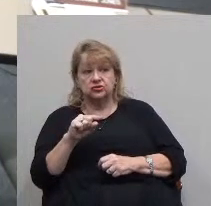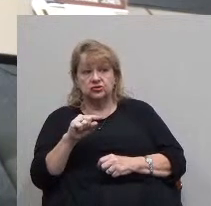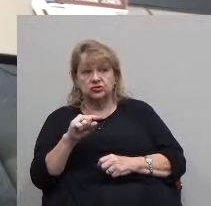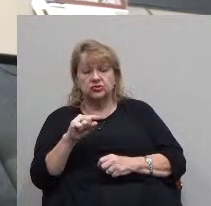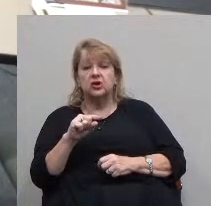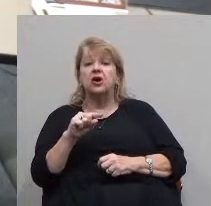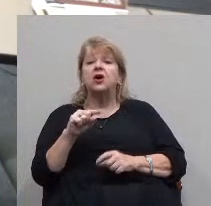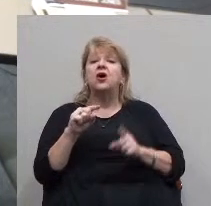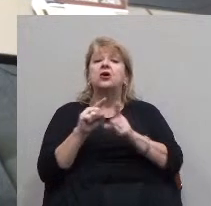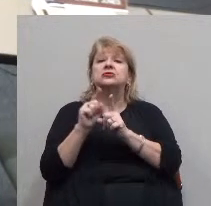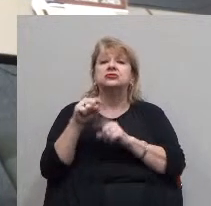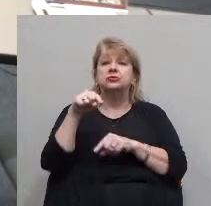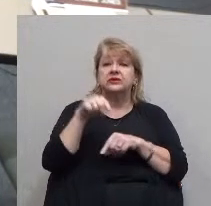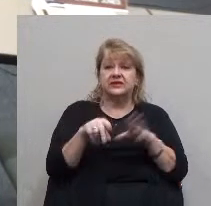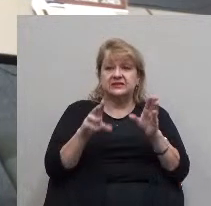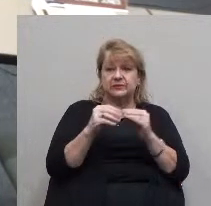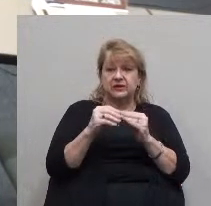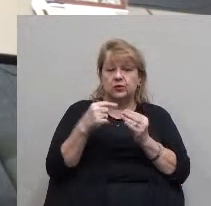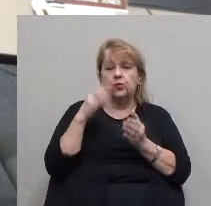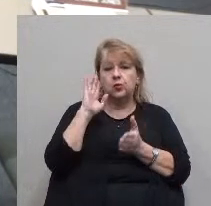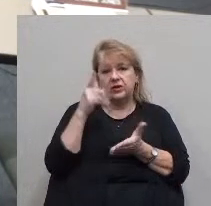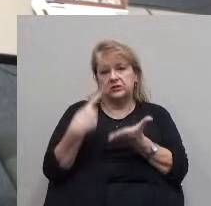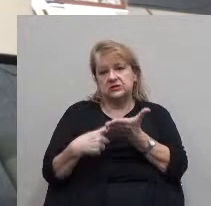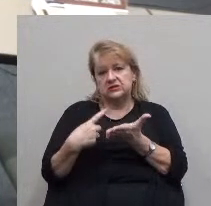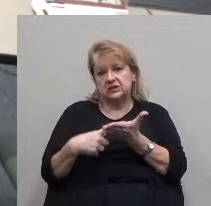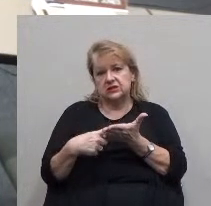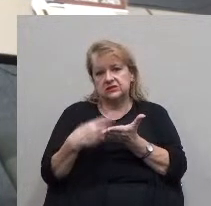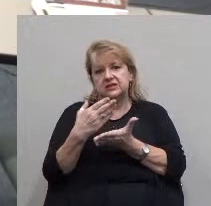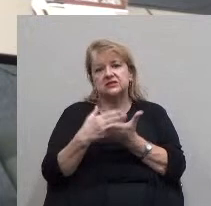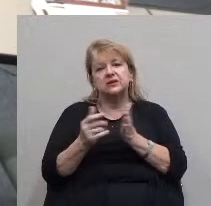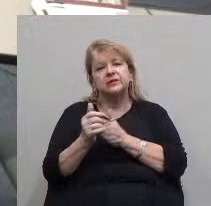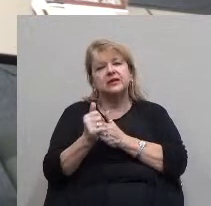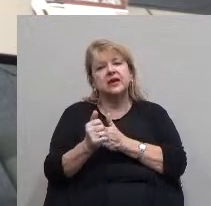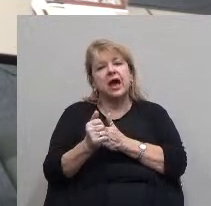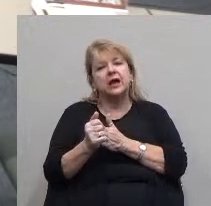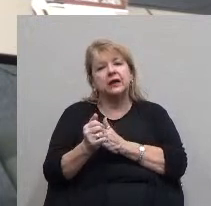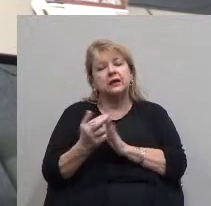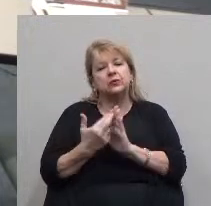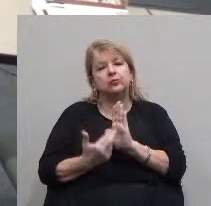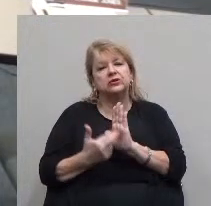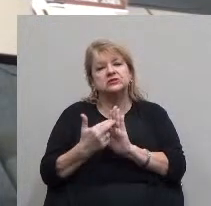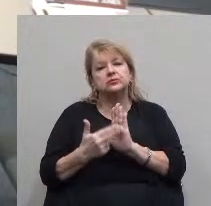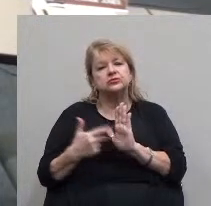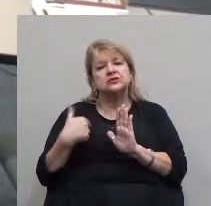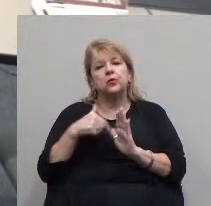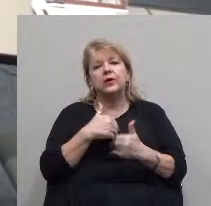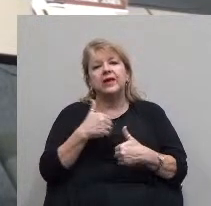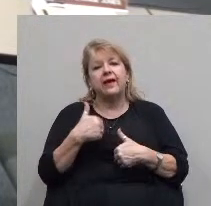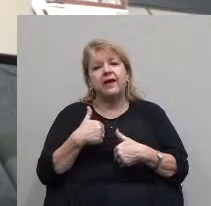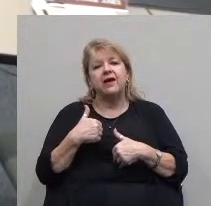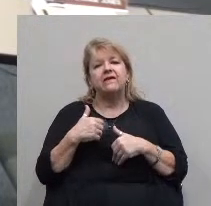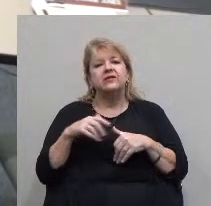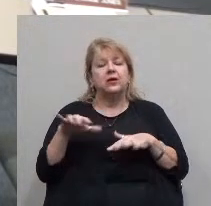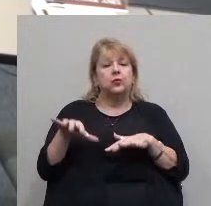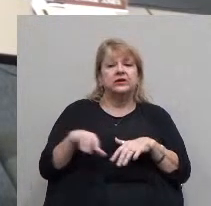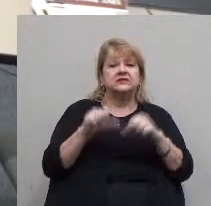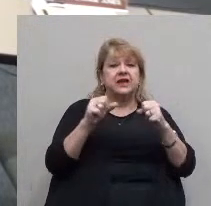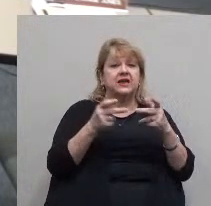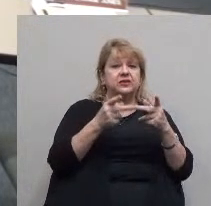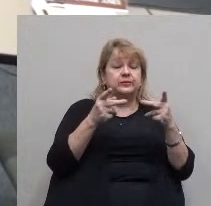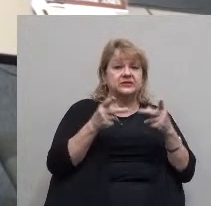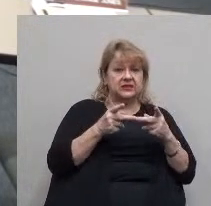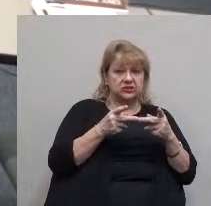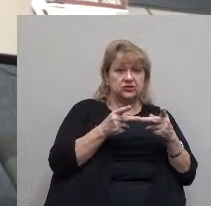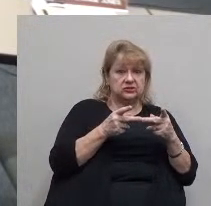meeting now that we're going to discuss some of those and those guiding principles that we have that we're going to take positions through,